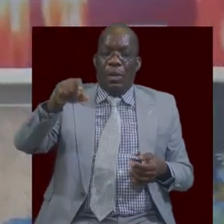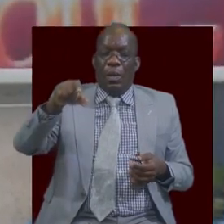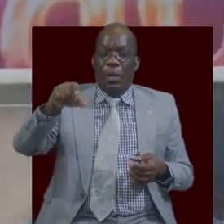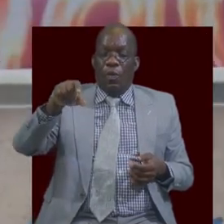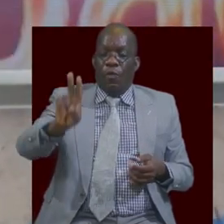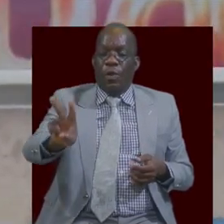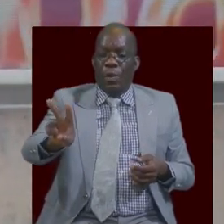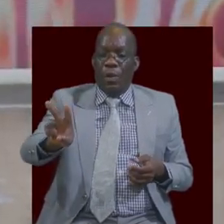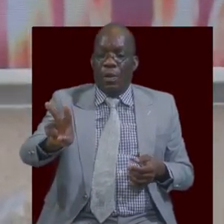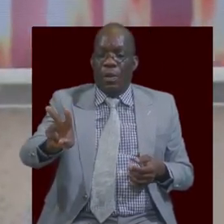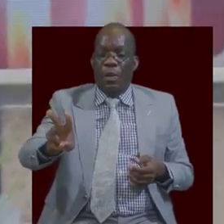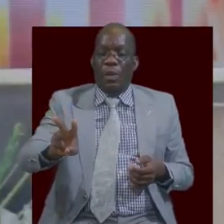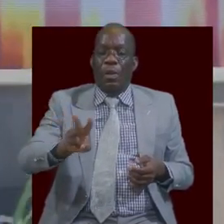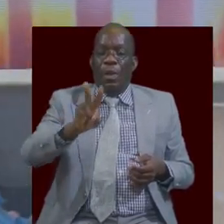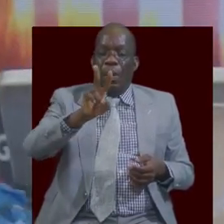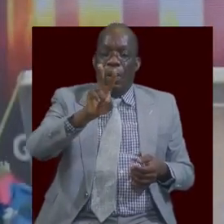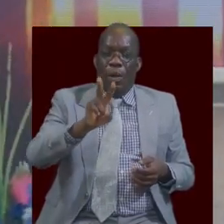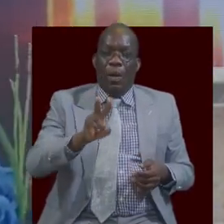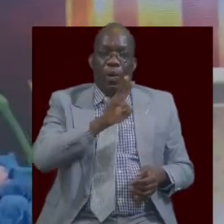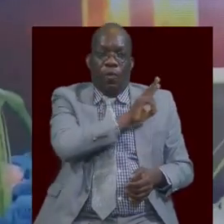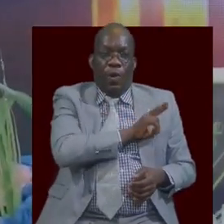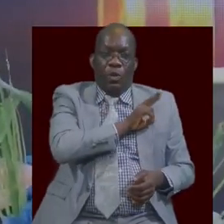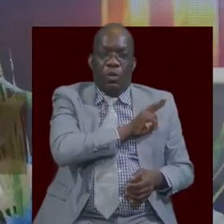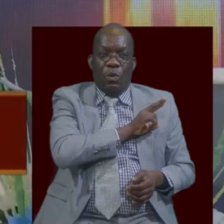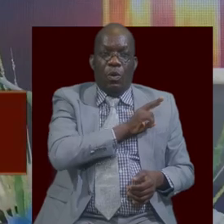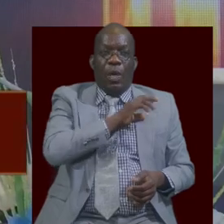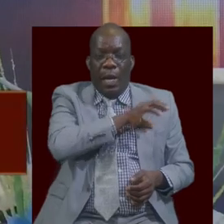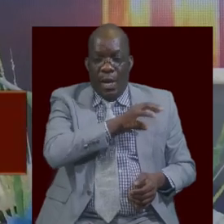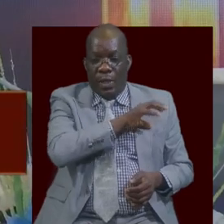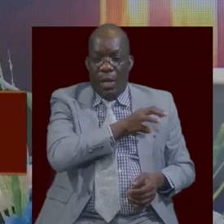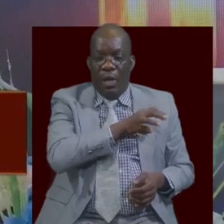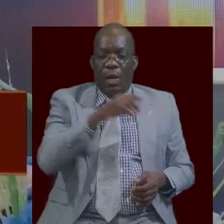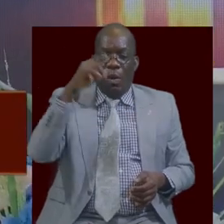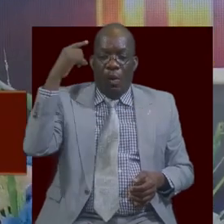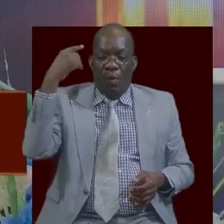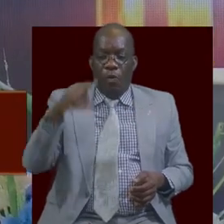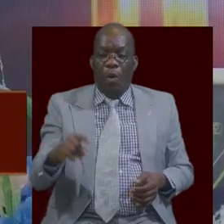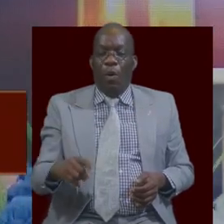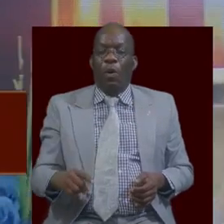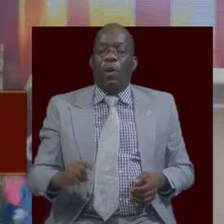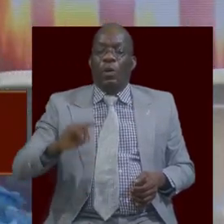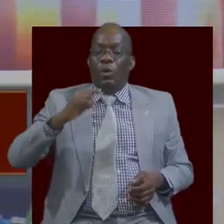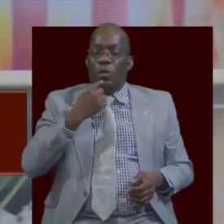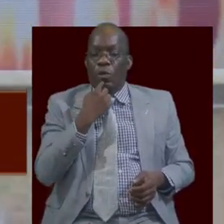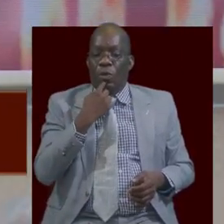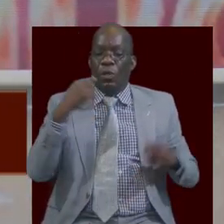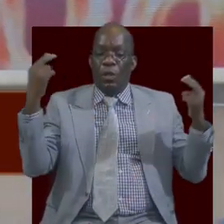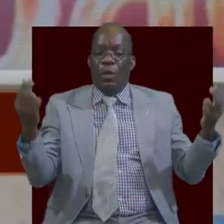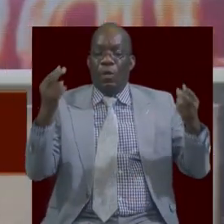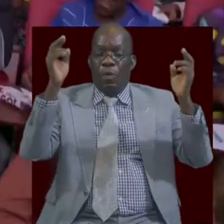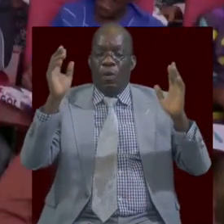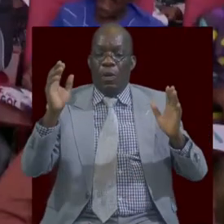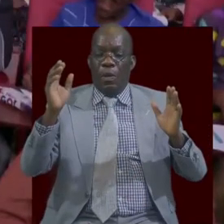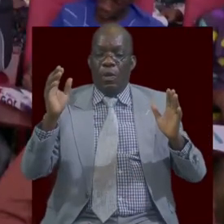For valiant victors through his victory. You will not